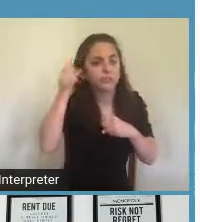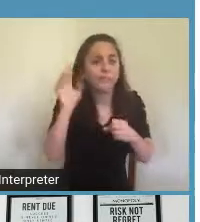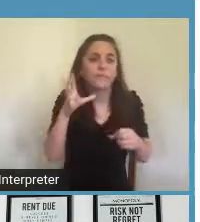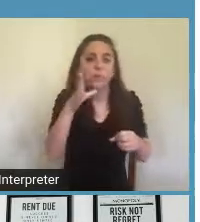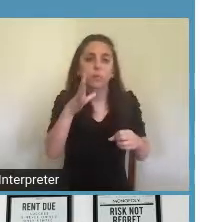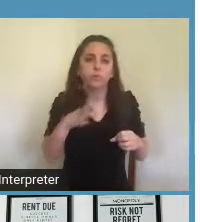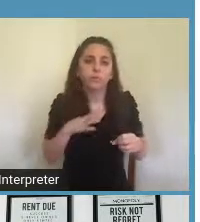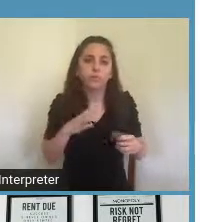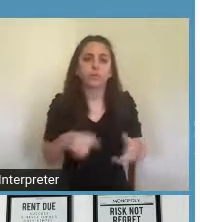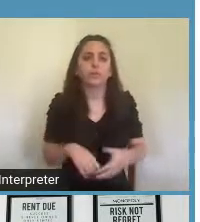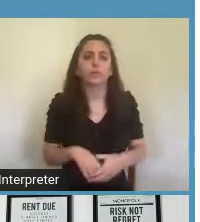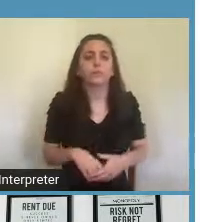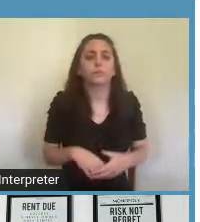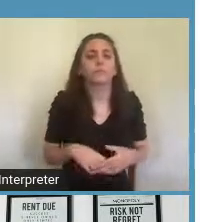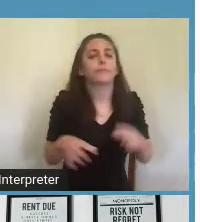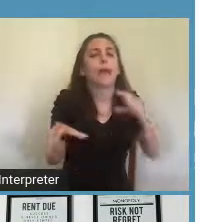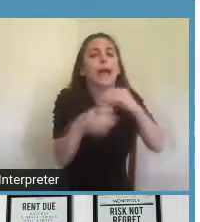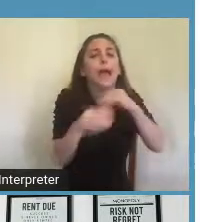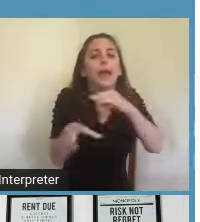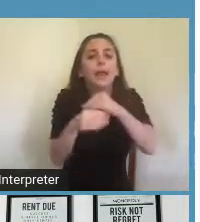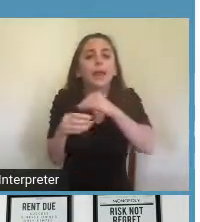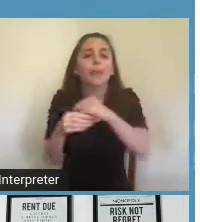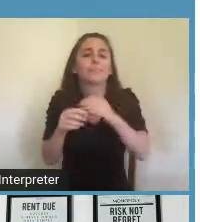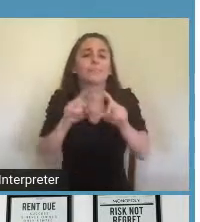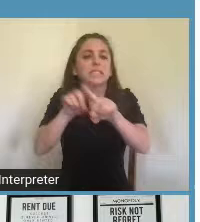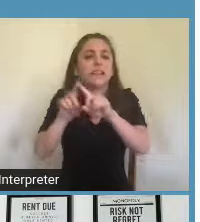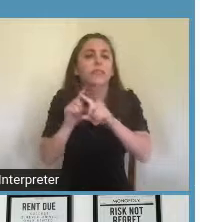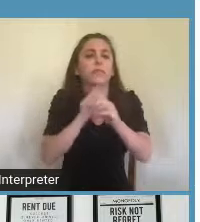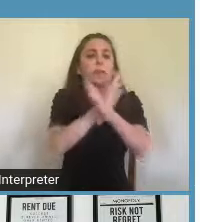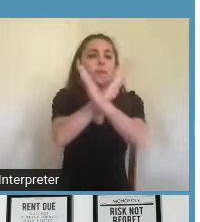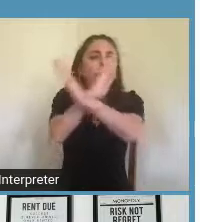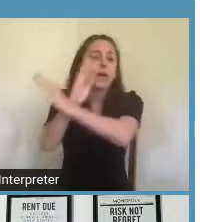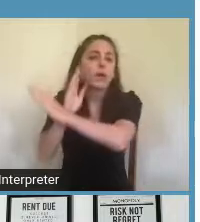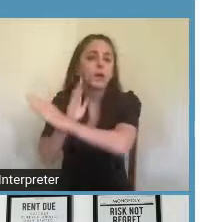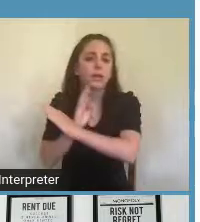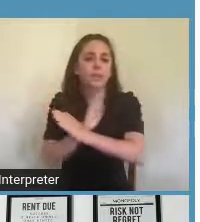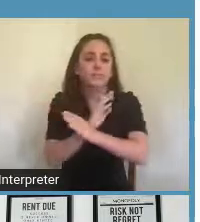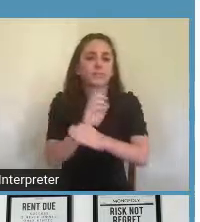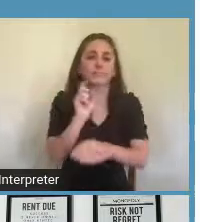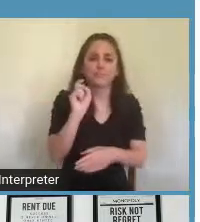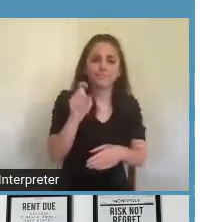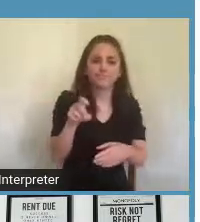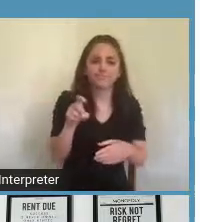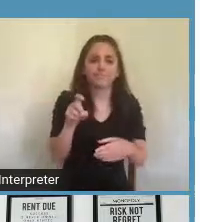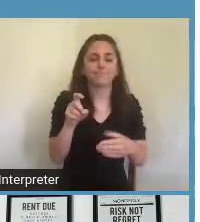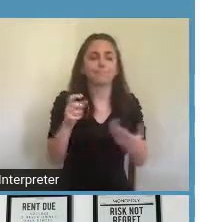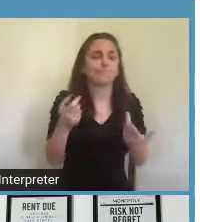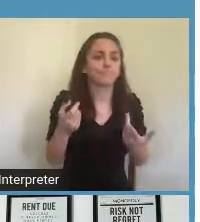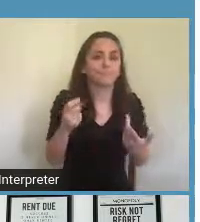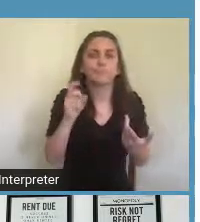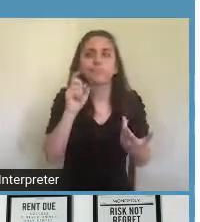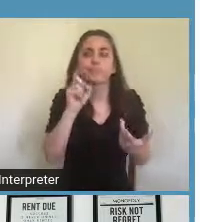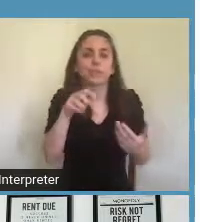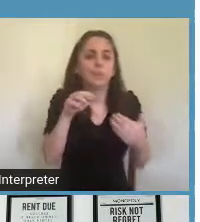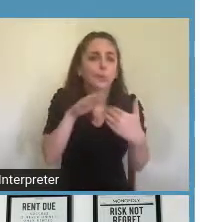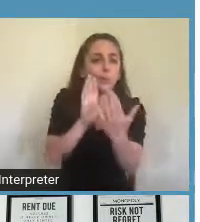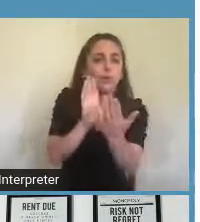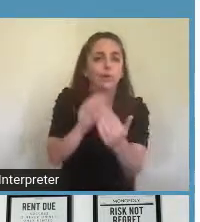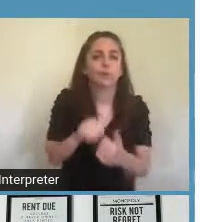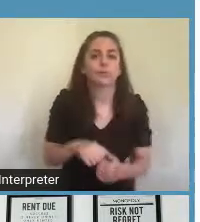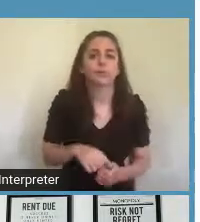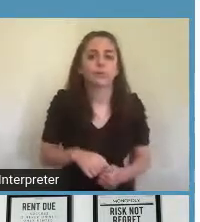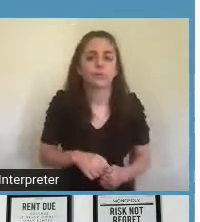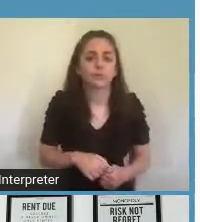of additional barriers that we have to face. Our project is geared towards trying to unclog the